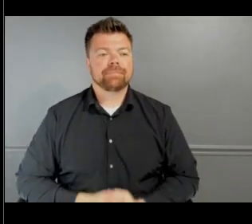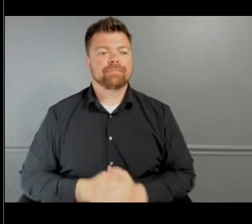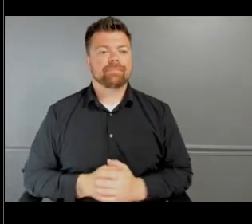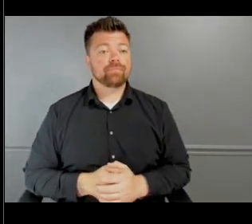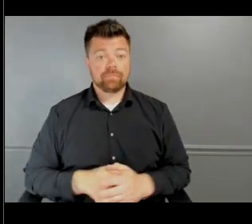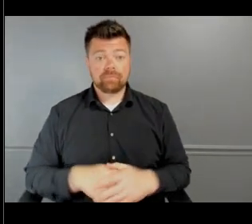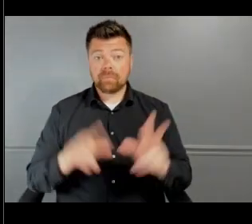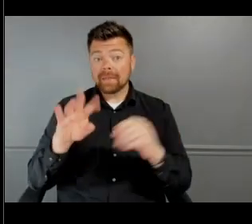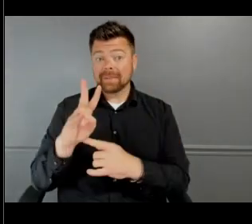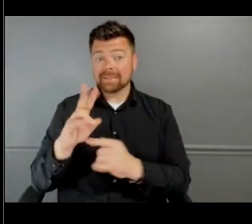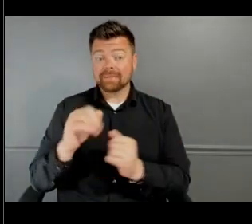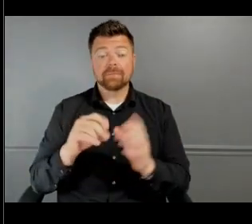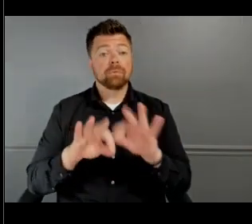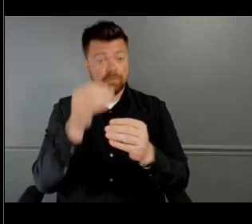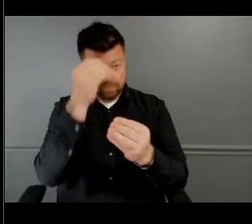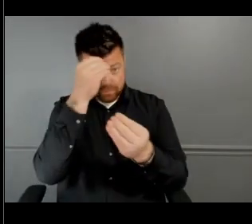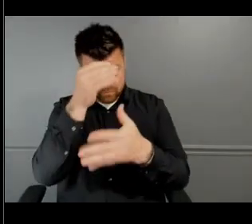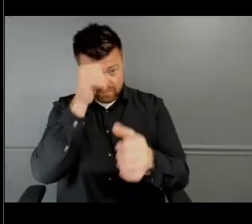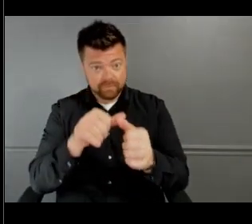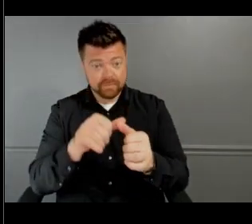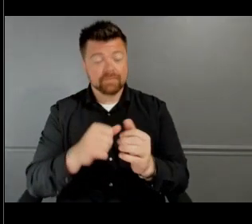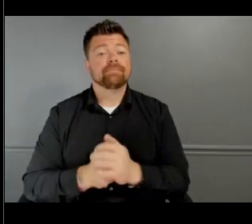Topic 7, key takeaways.